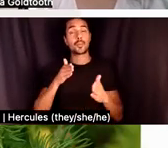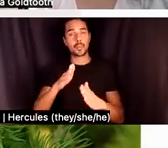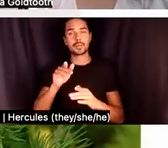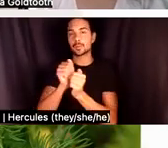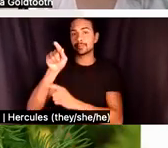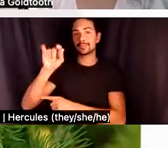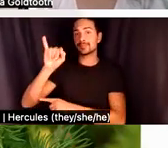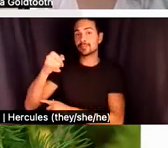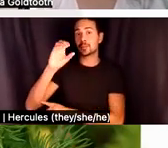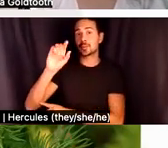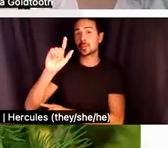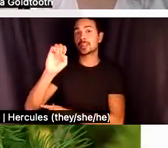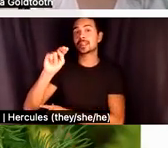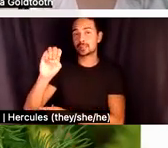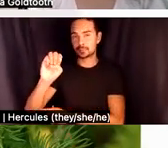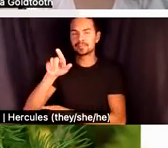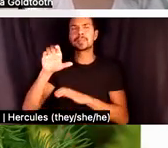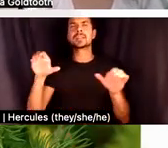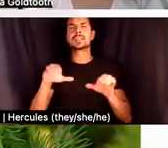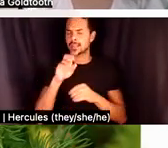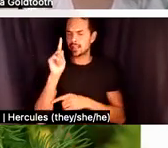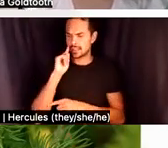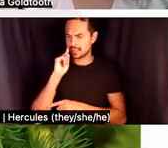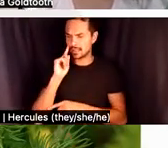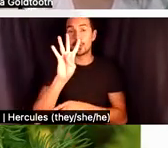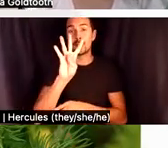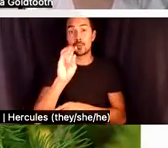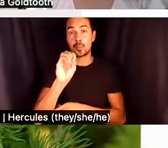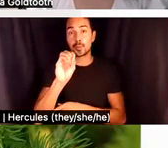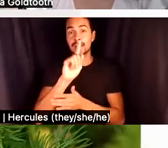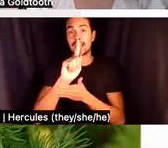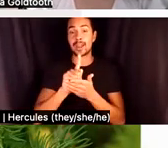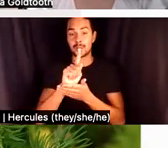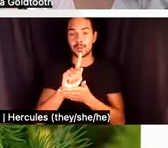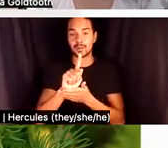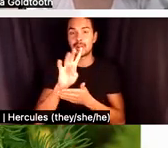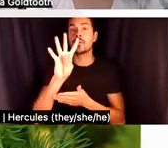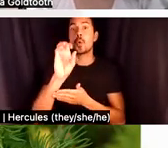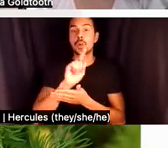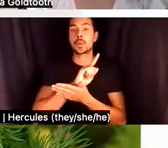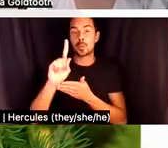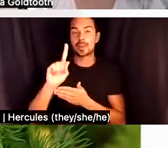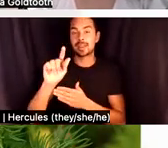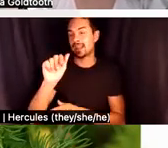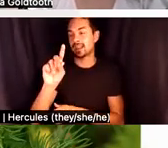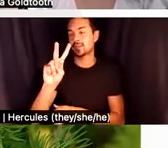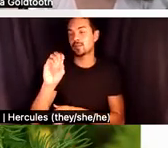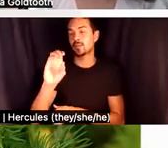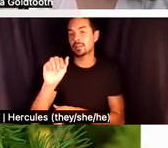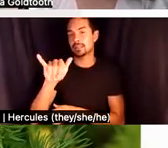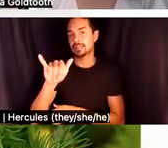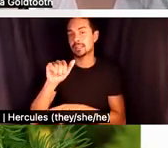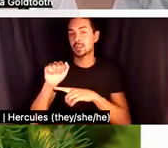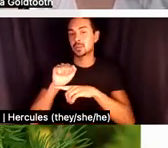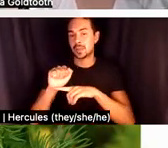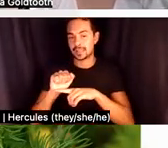a 40-week advocacy training for Native people, and it